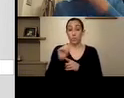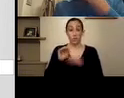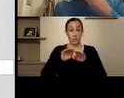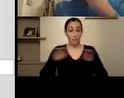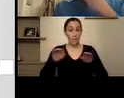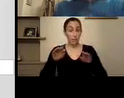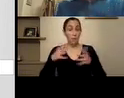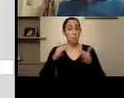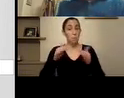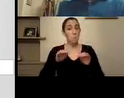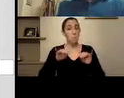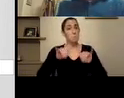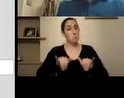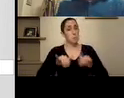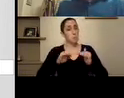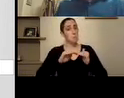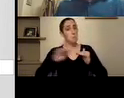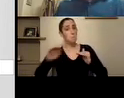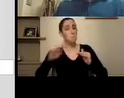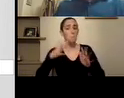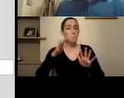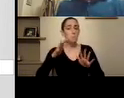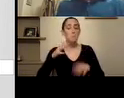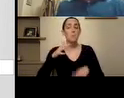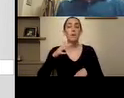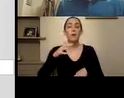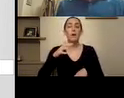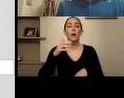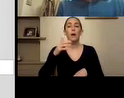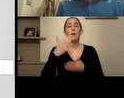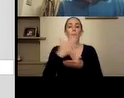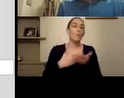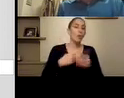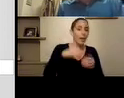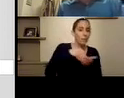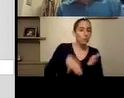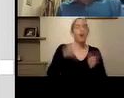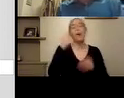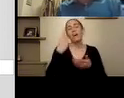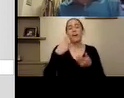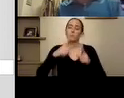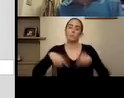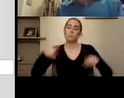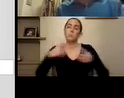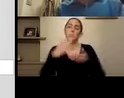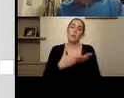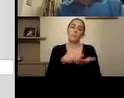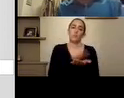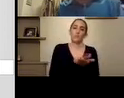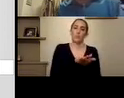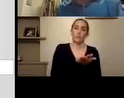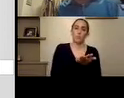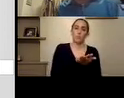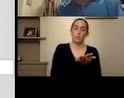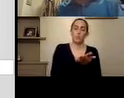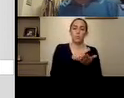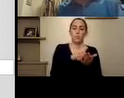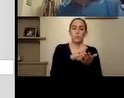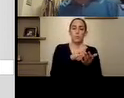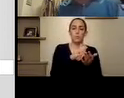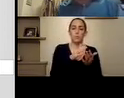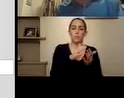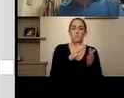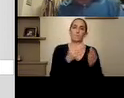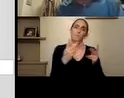have more part-time students. Now it varies across the different schools. Some schools definitely took, look not as